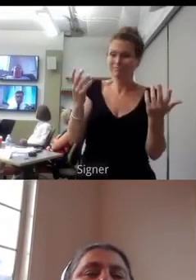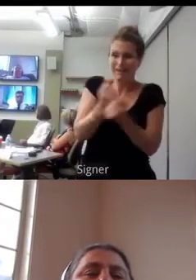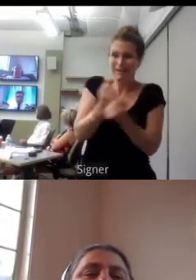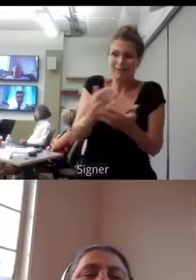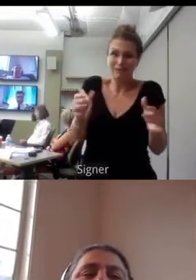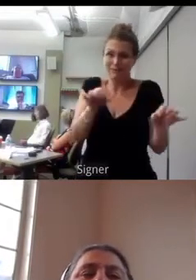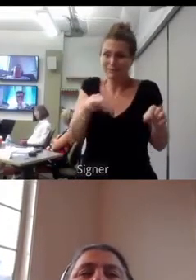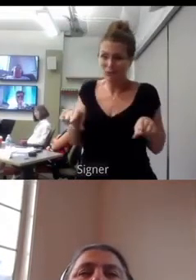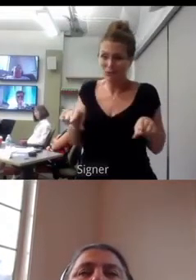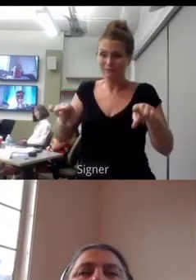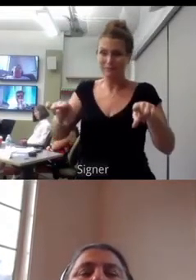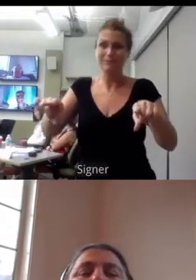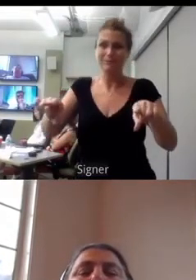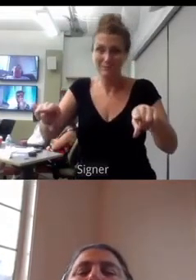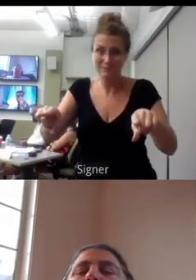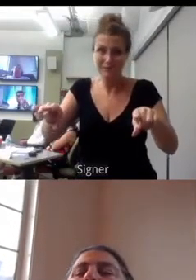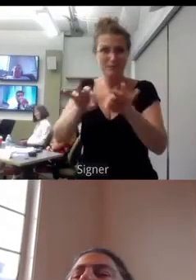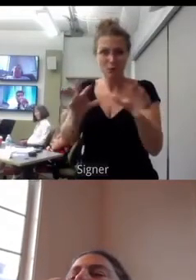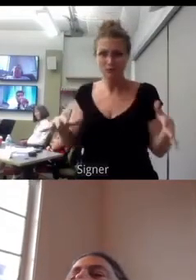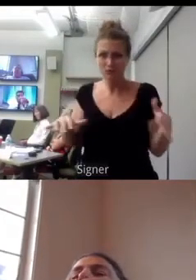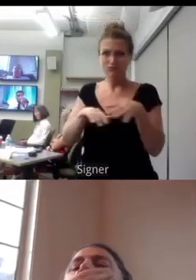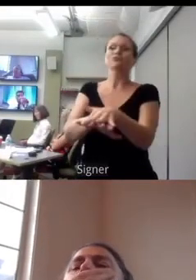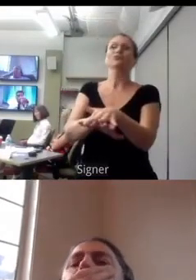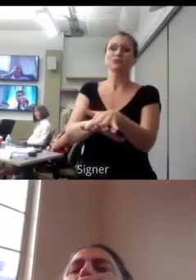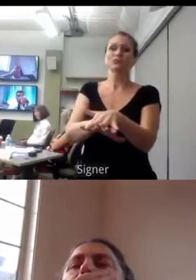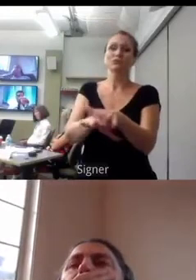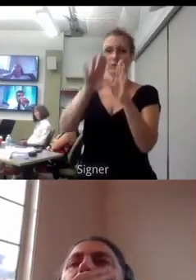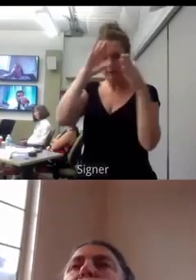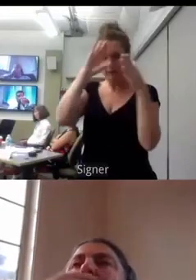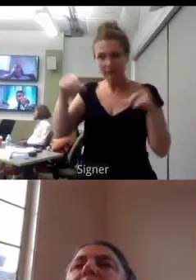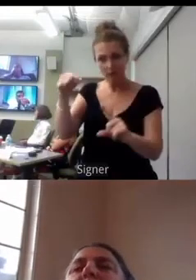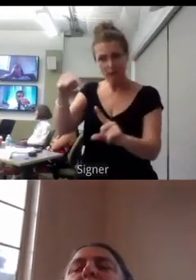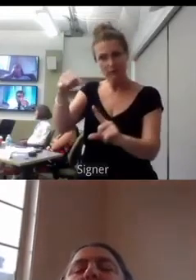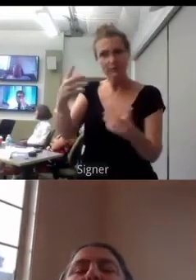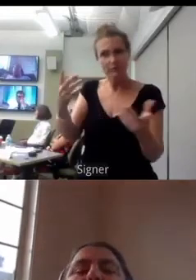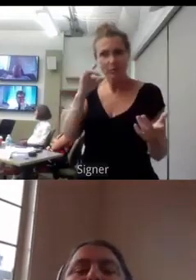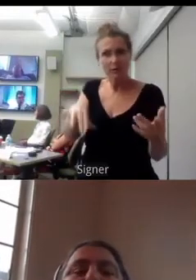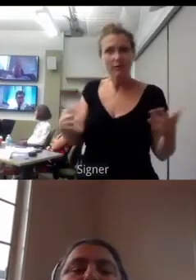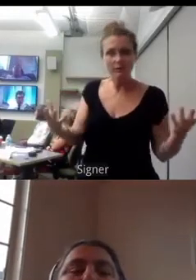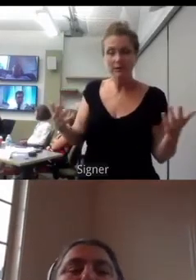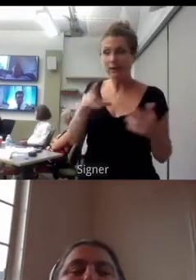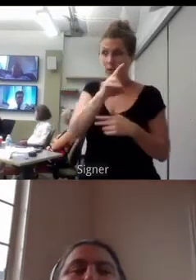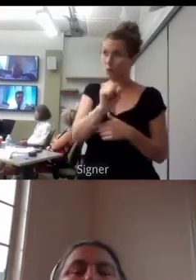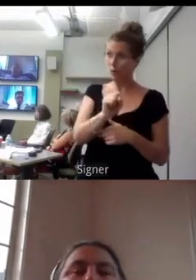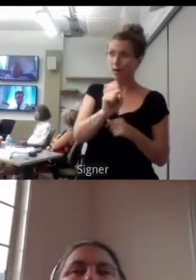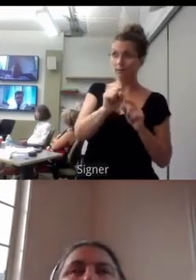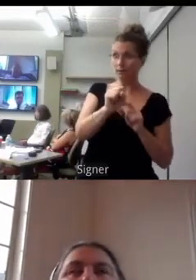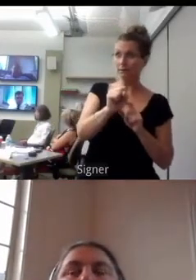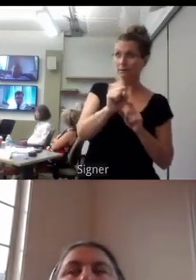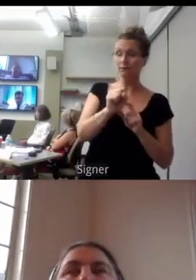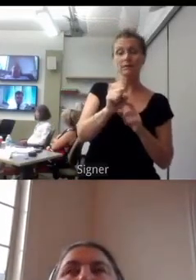of their focus, as in fact the United States is making the move with its